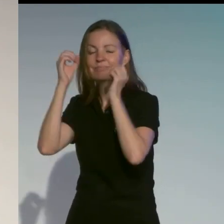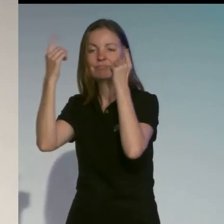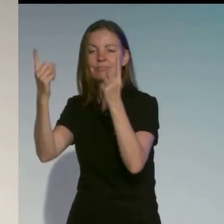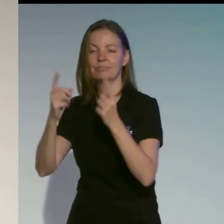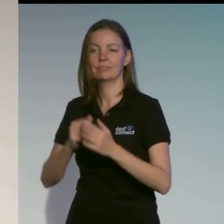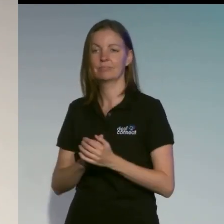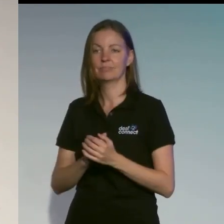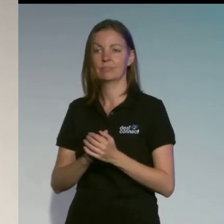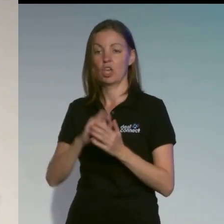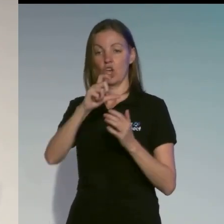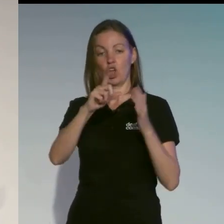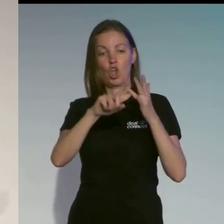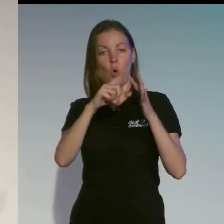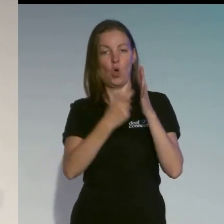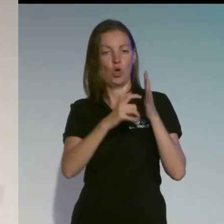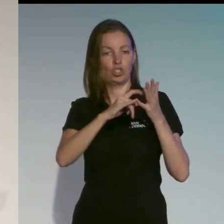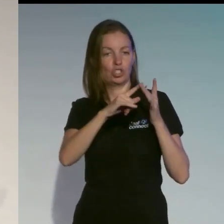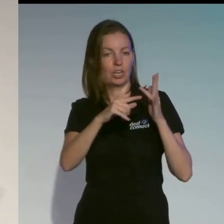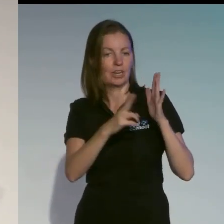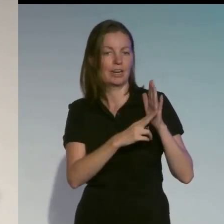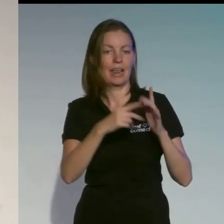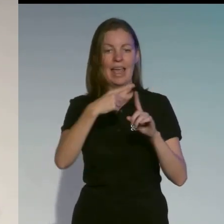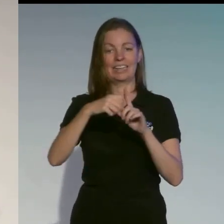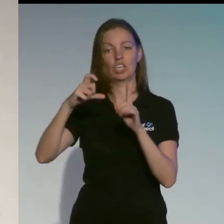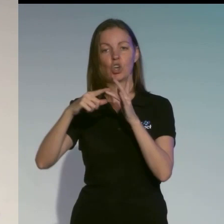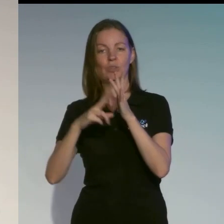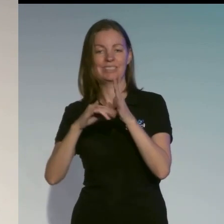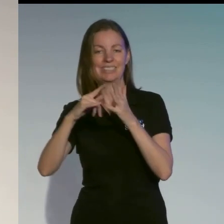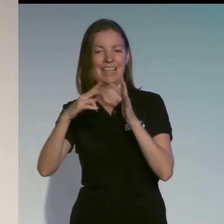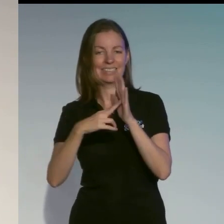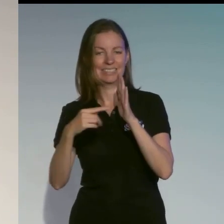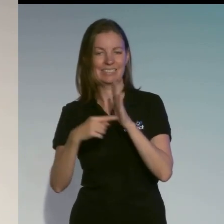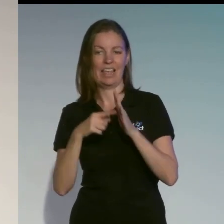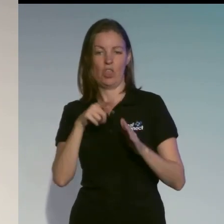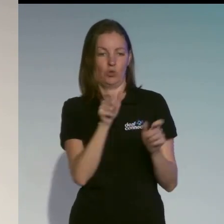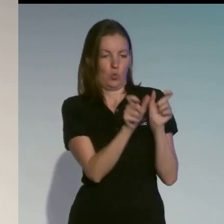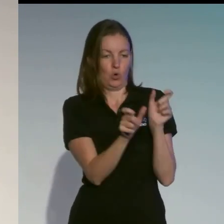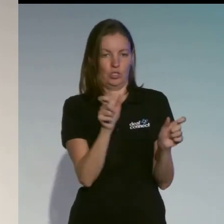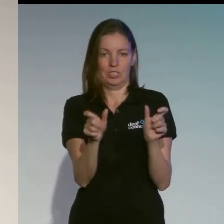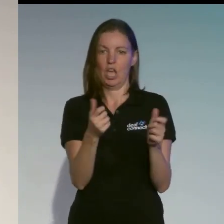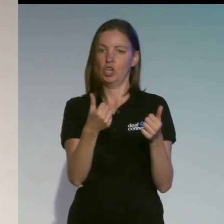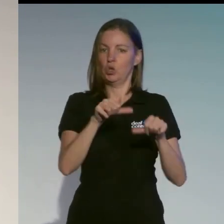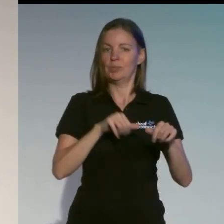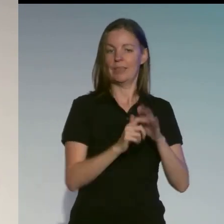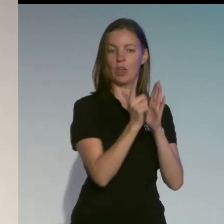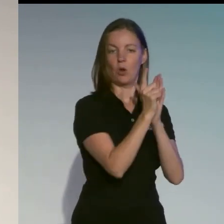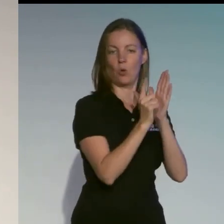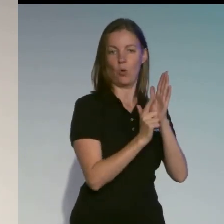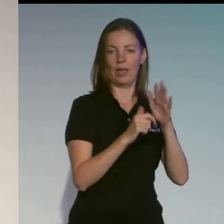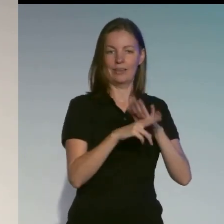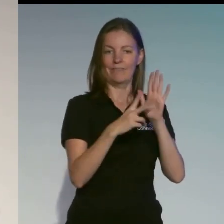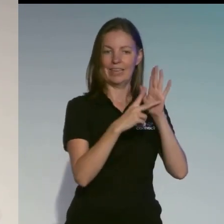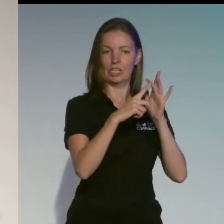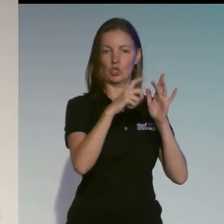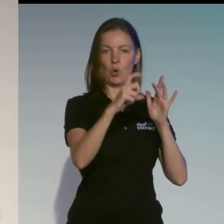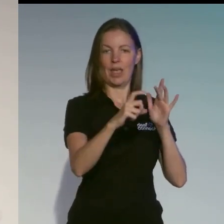the terms coercion and consent are often used by opponents to laws such as the law in Victoria because it makes things seem a little easier to reduce